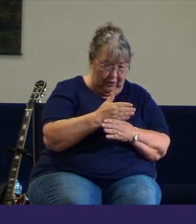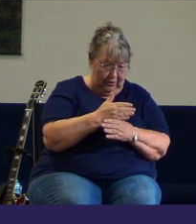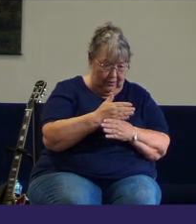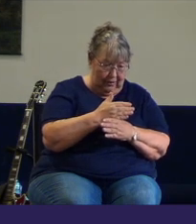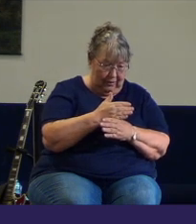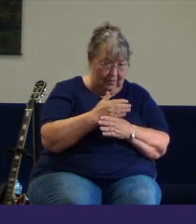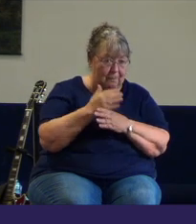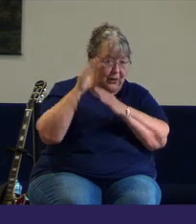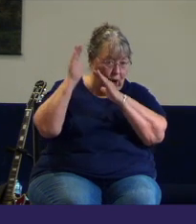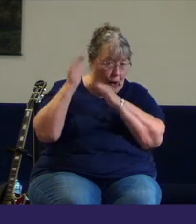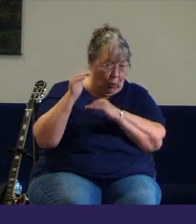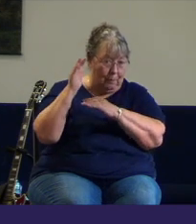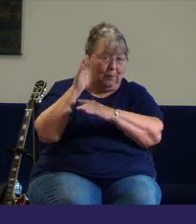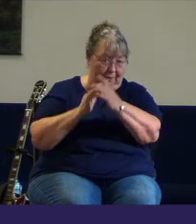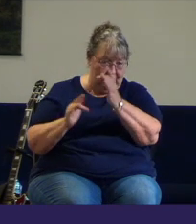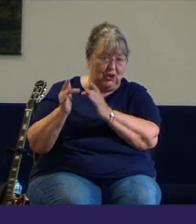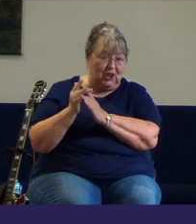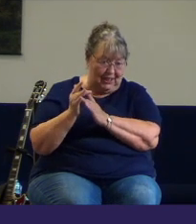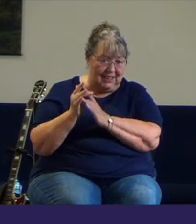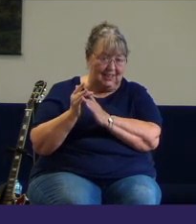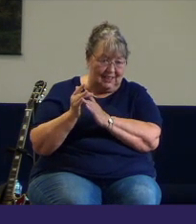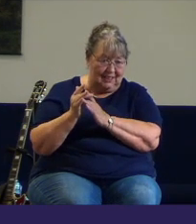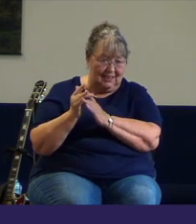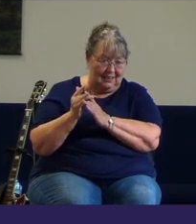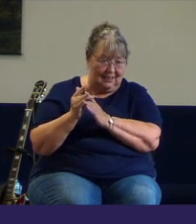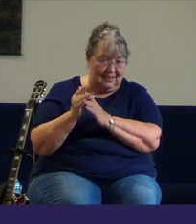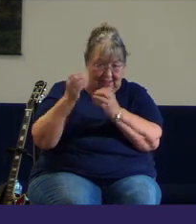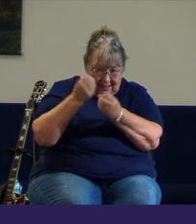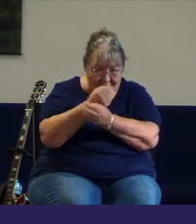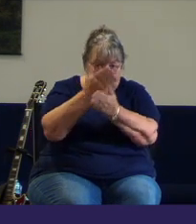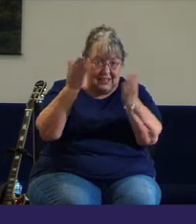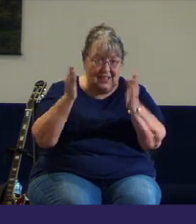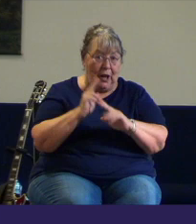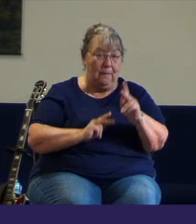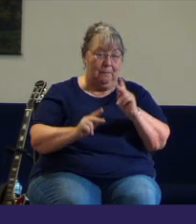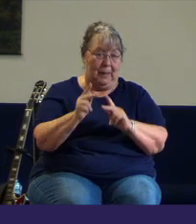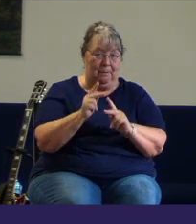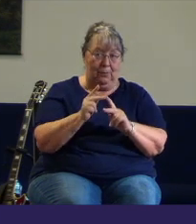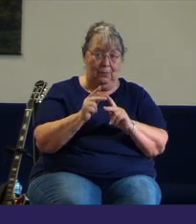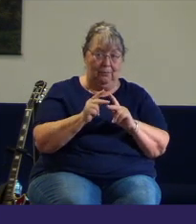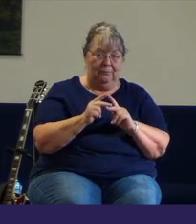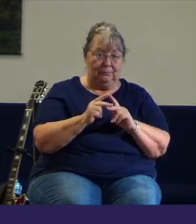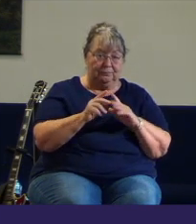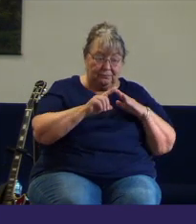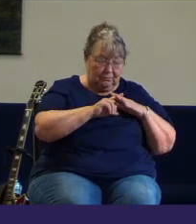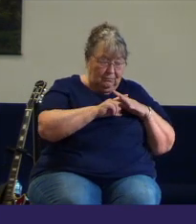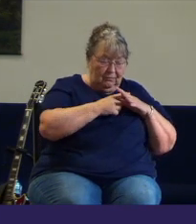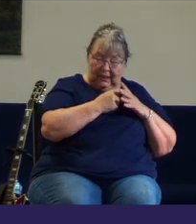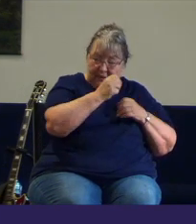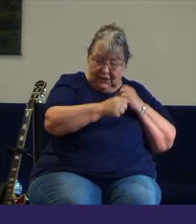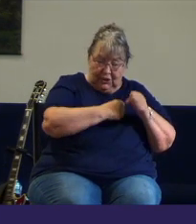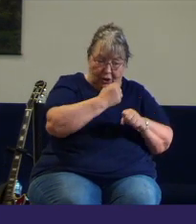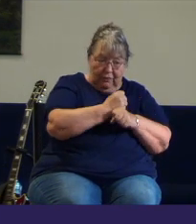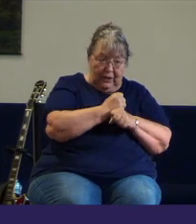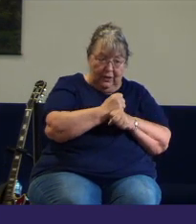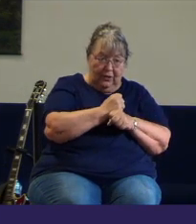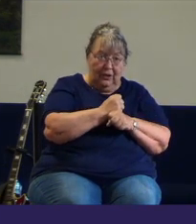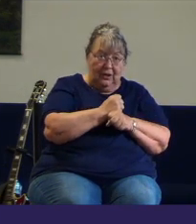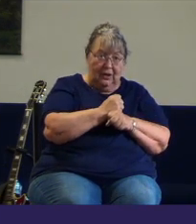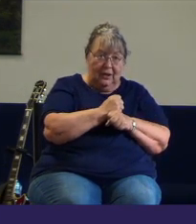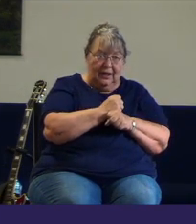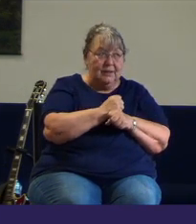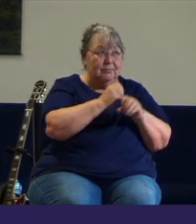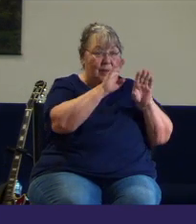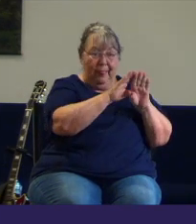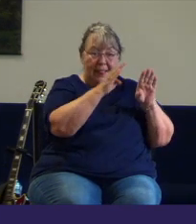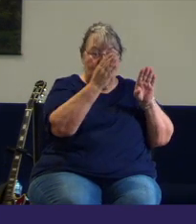called to go and bring the message, to tell people. We've been told at the start of the year to wait for open door opportunities to